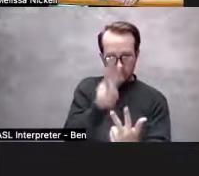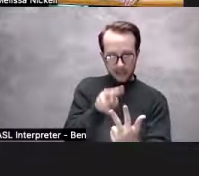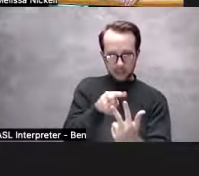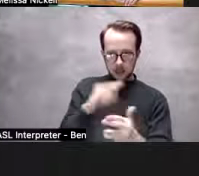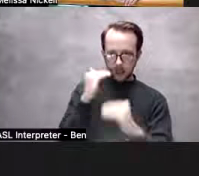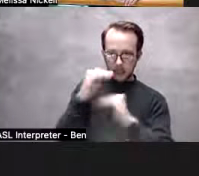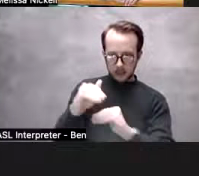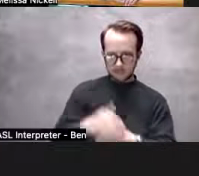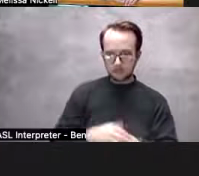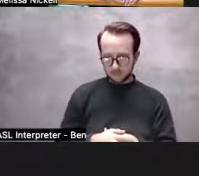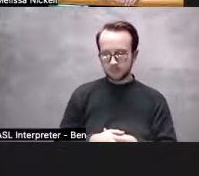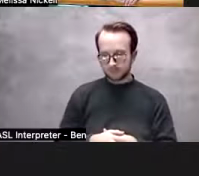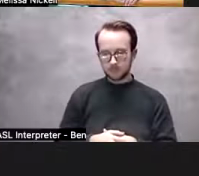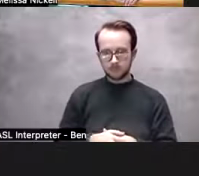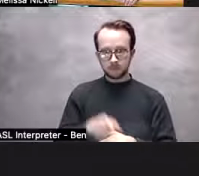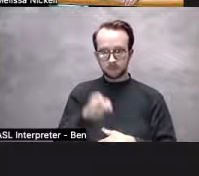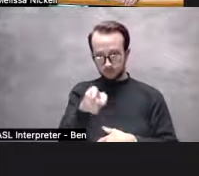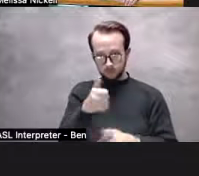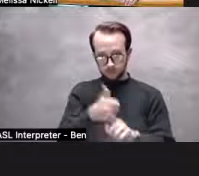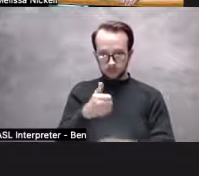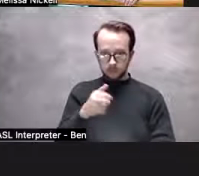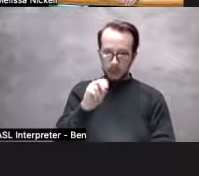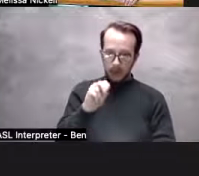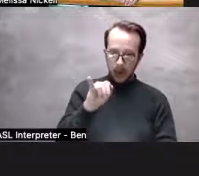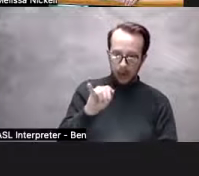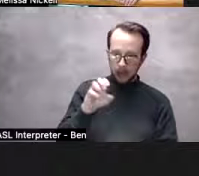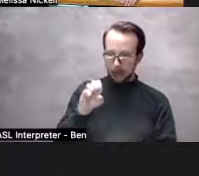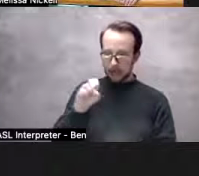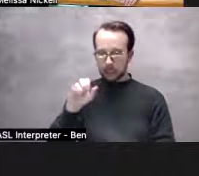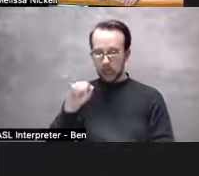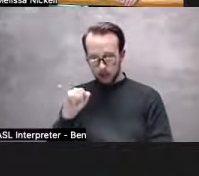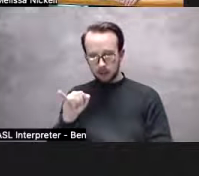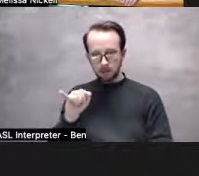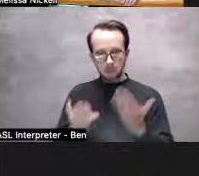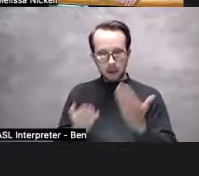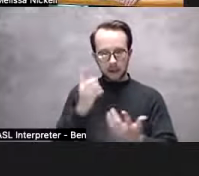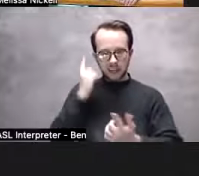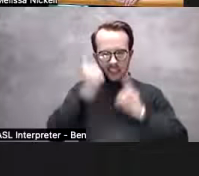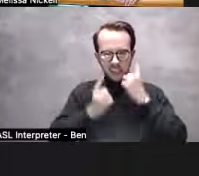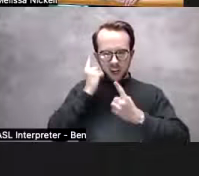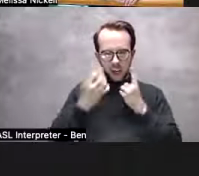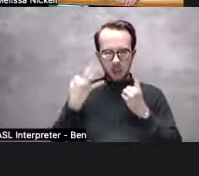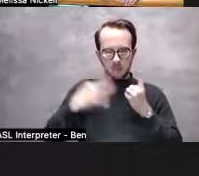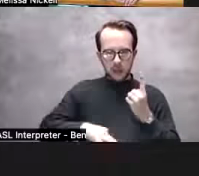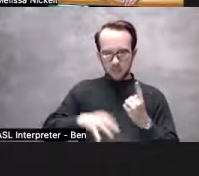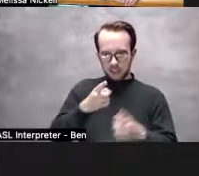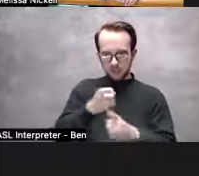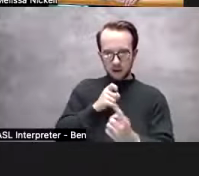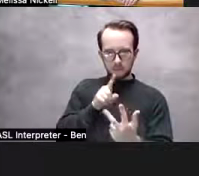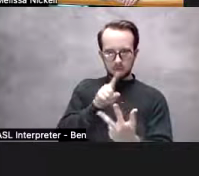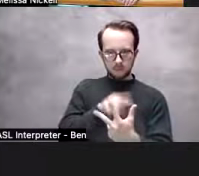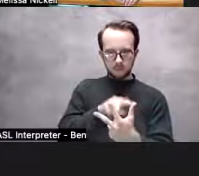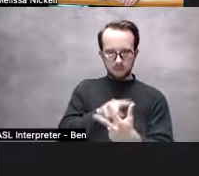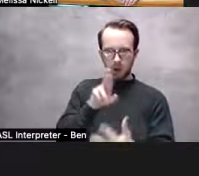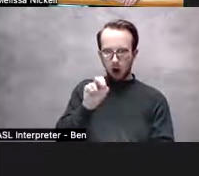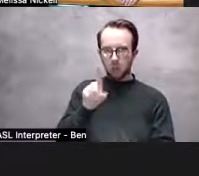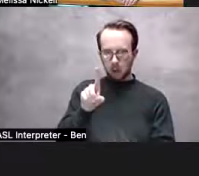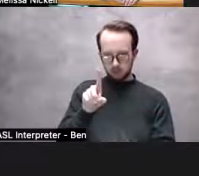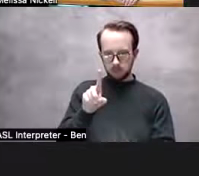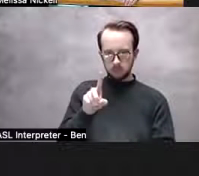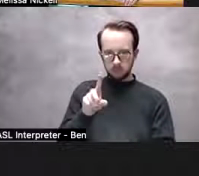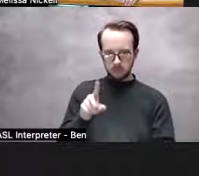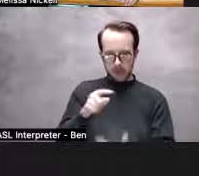then if you're a new investigator or early stage, then you might want to consider the benefits you get through an R01 grant, because these benefits